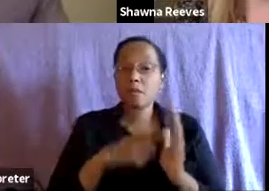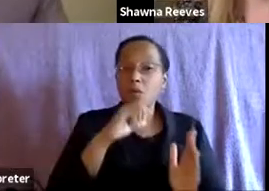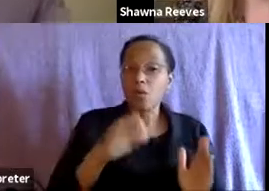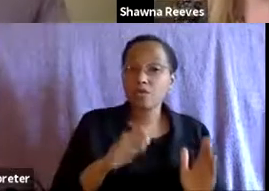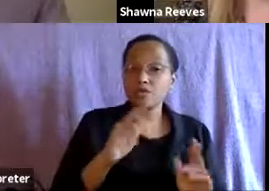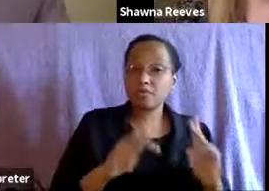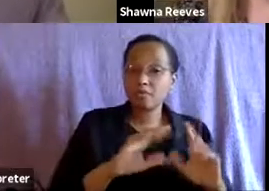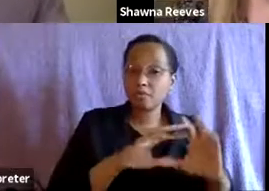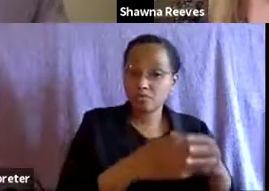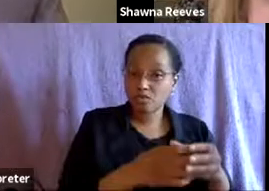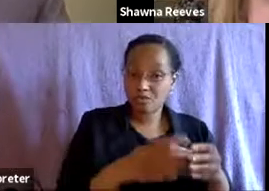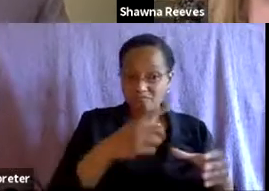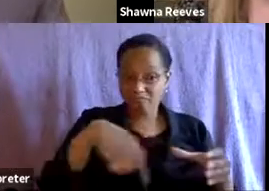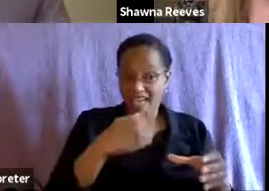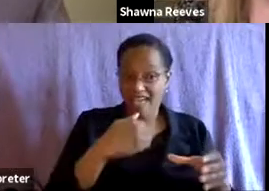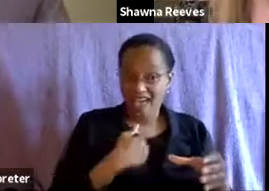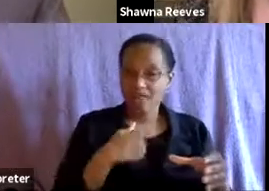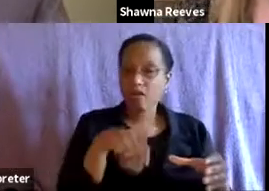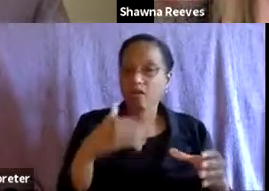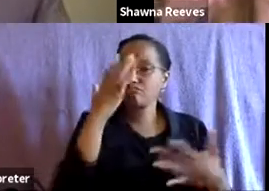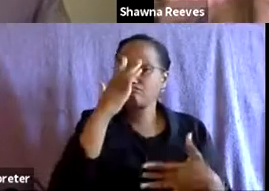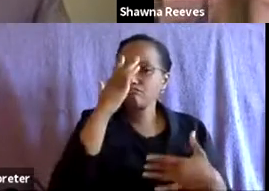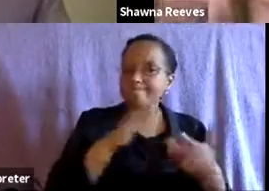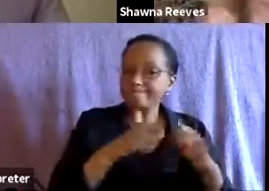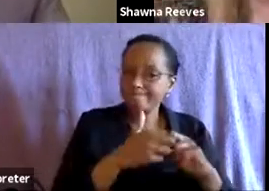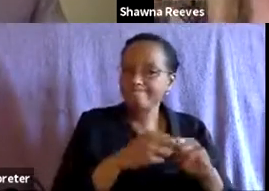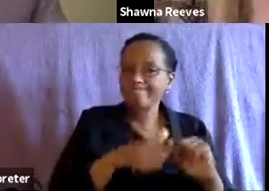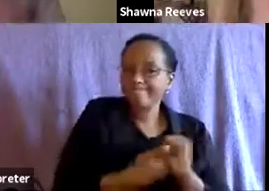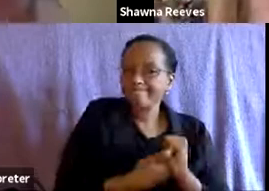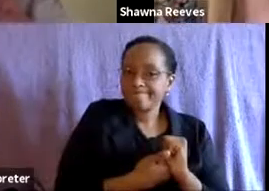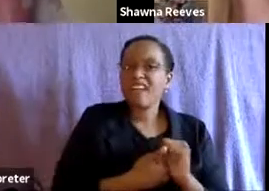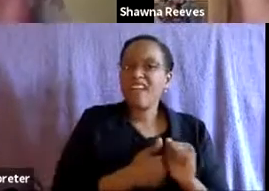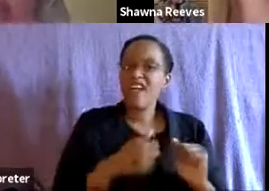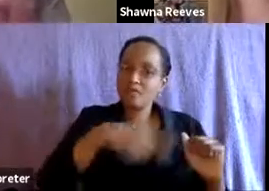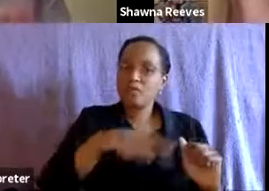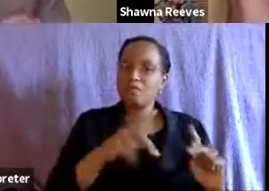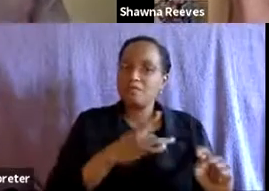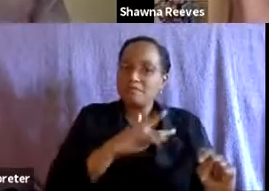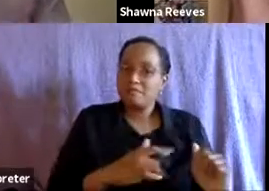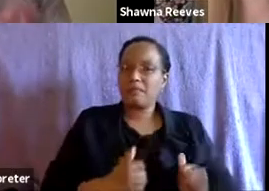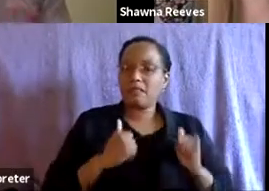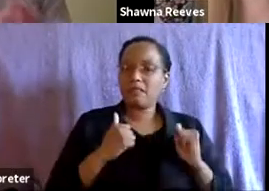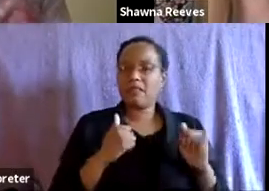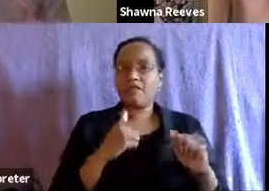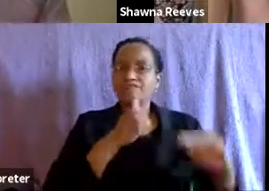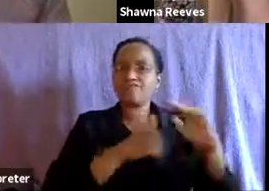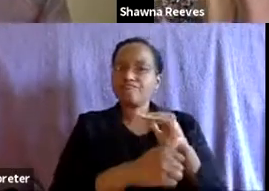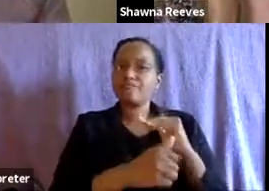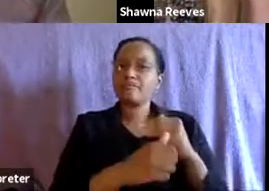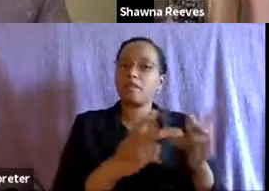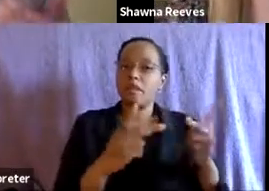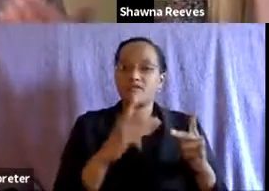terrible consequences, has to do not only with its target demographic, which is older people, people with